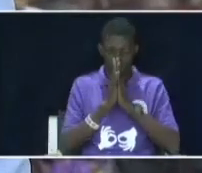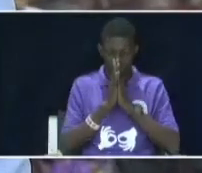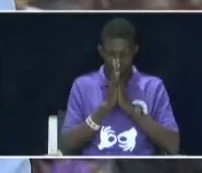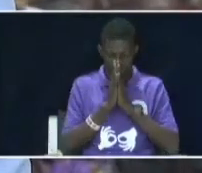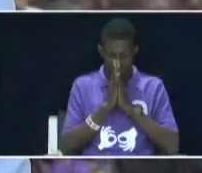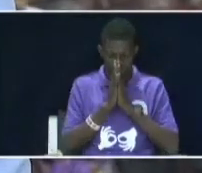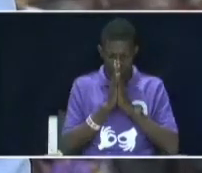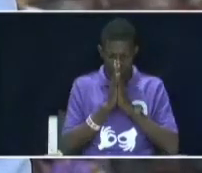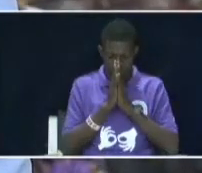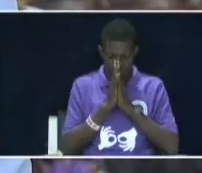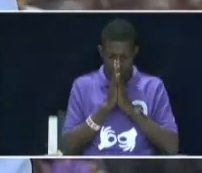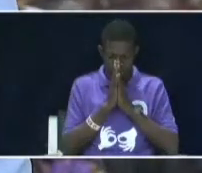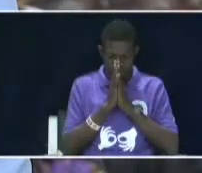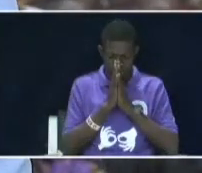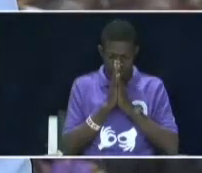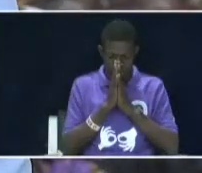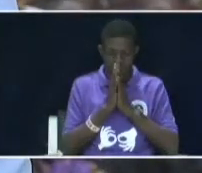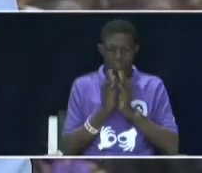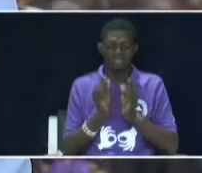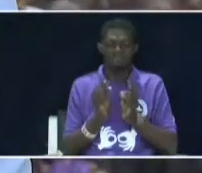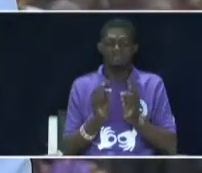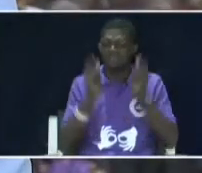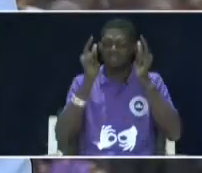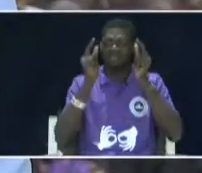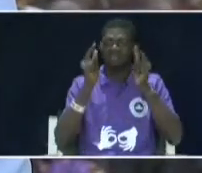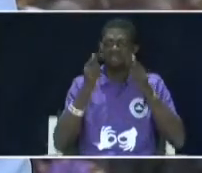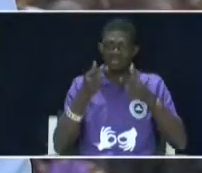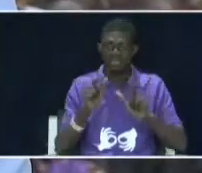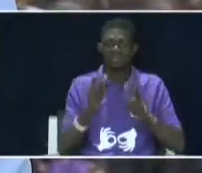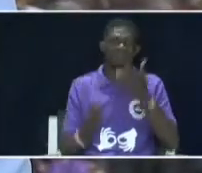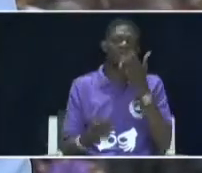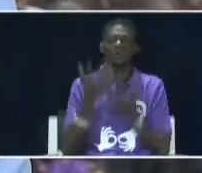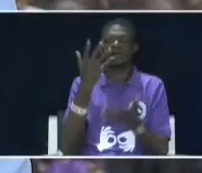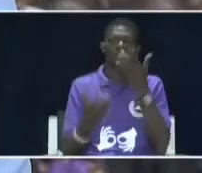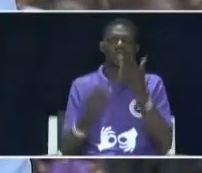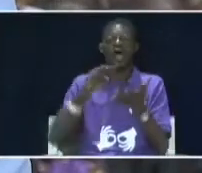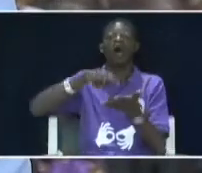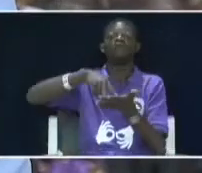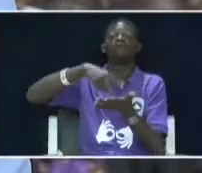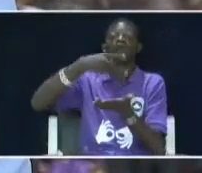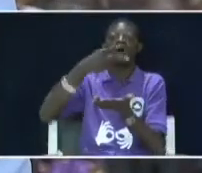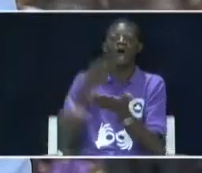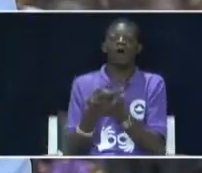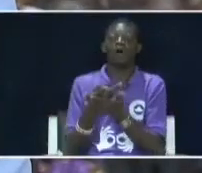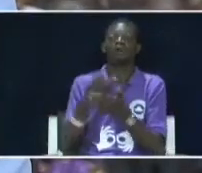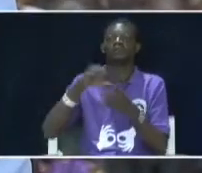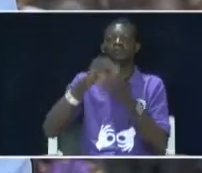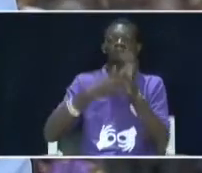immediately let fire fall.